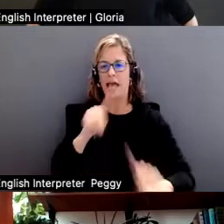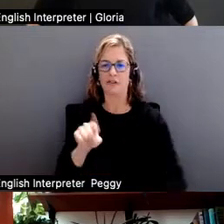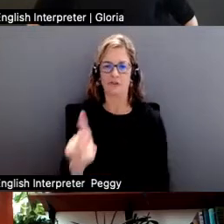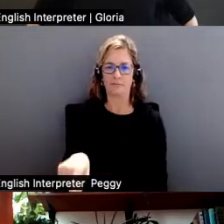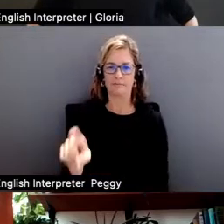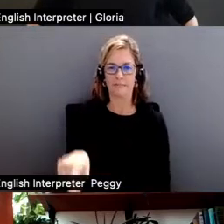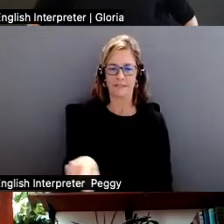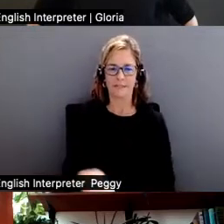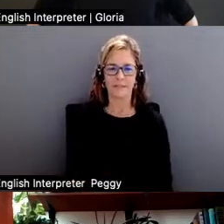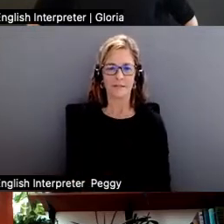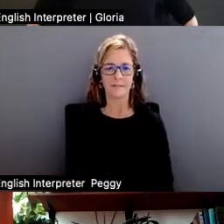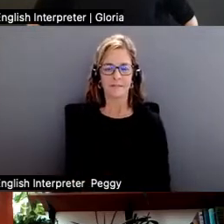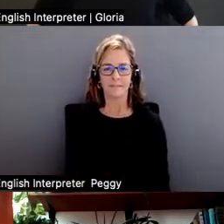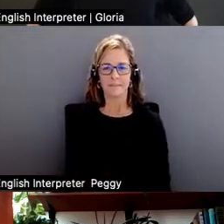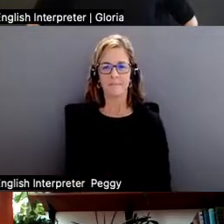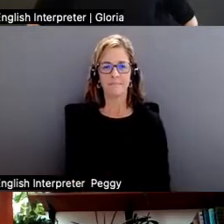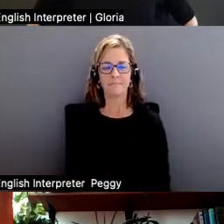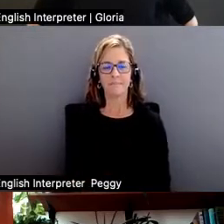finished.